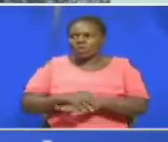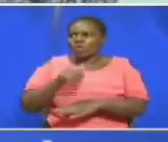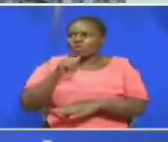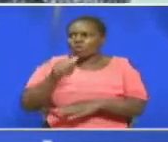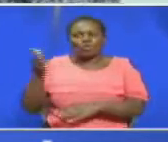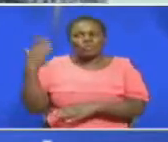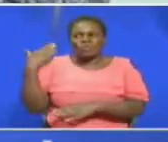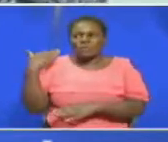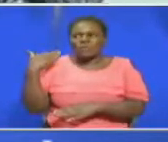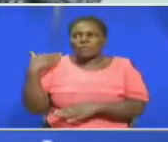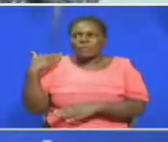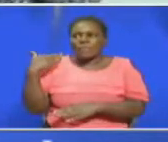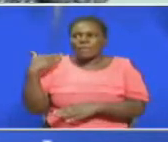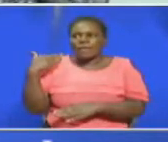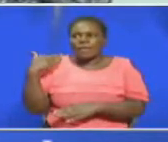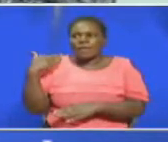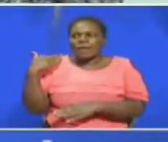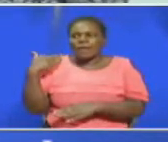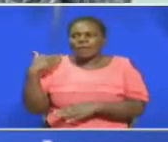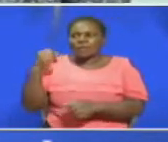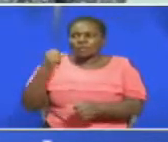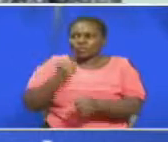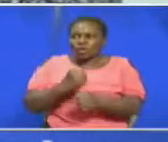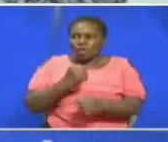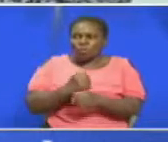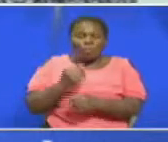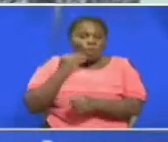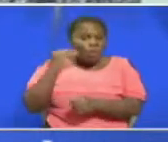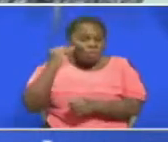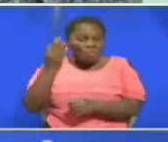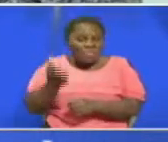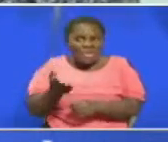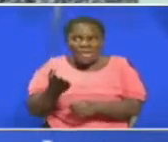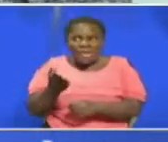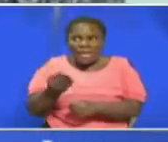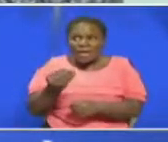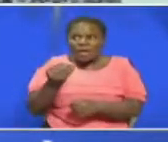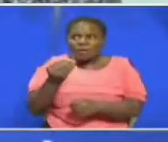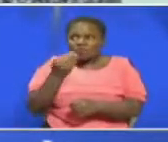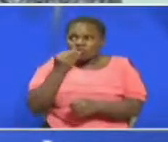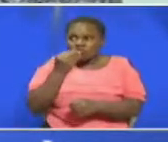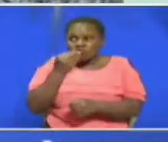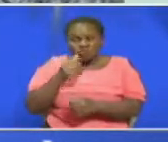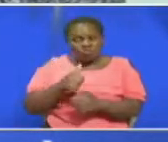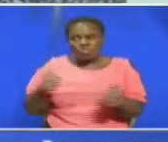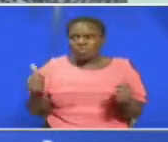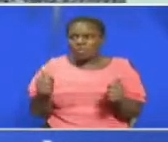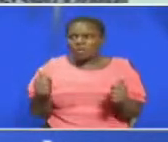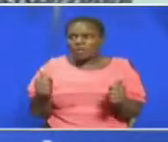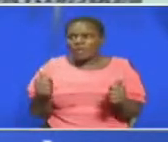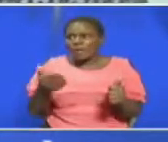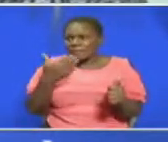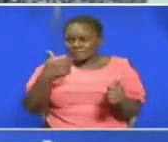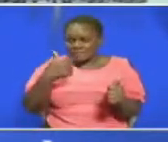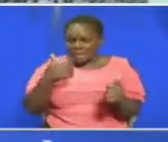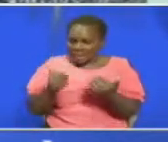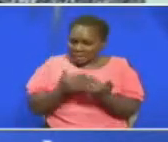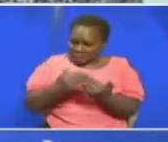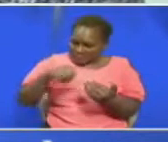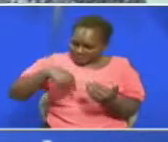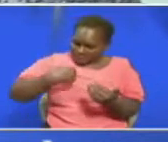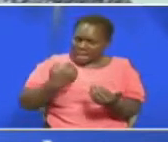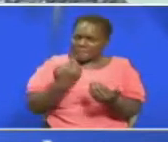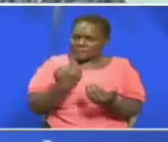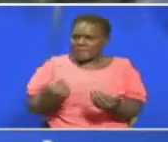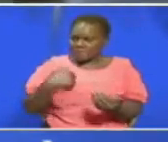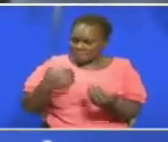mombo mbeleni kwa njini kuandika mfanyikazi kwa nyumbani au kwa na atrisa mtoto wangu vizuri tafadhali nikuwe na watoto wangu hapo na